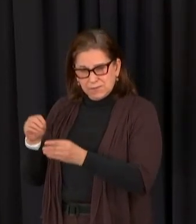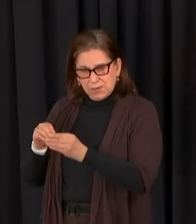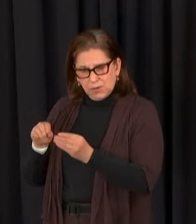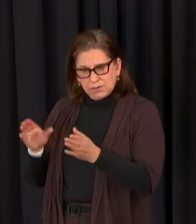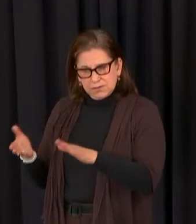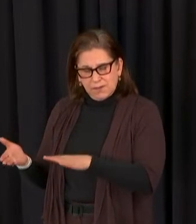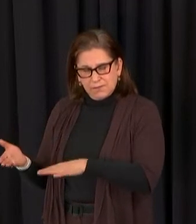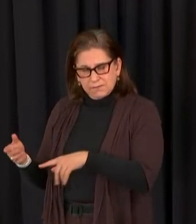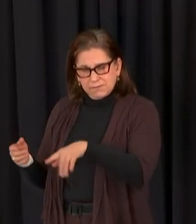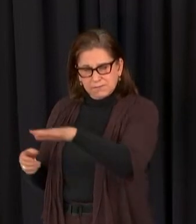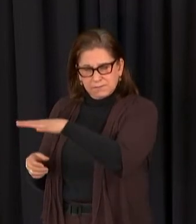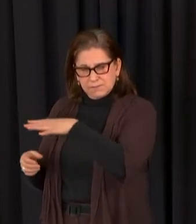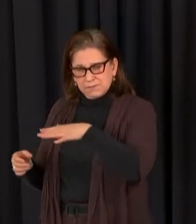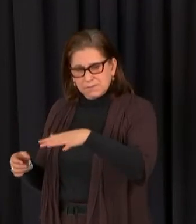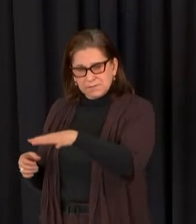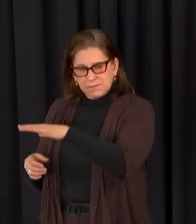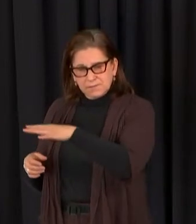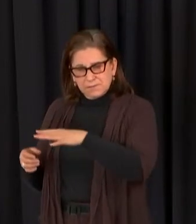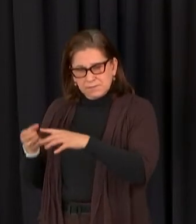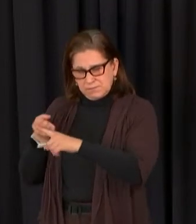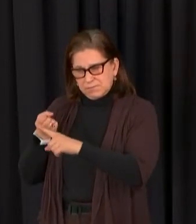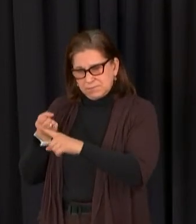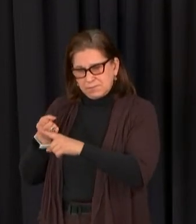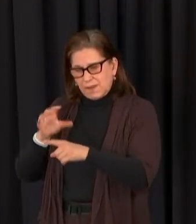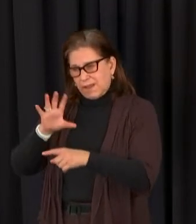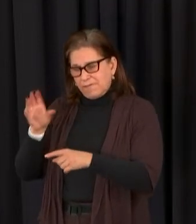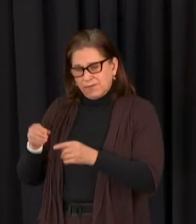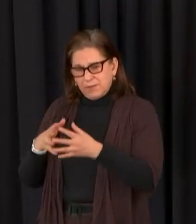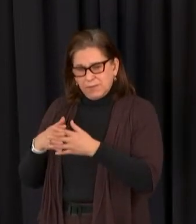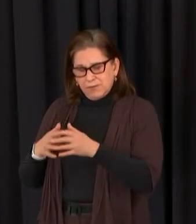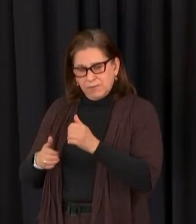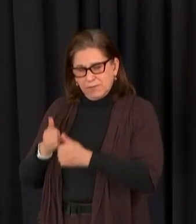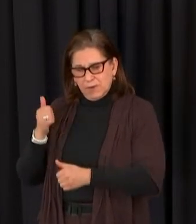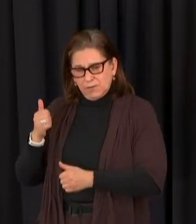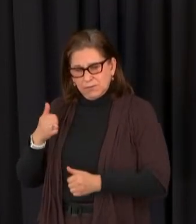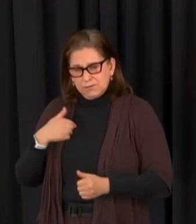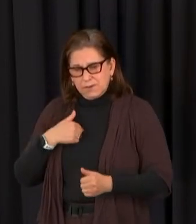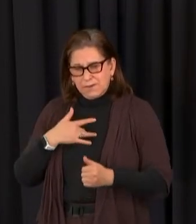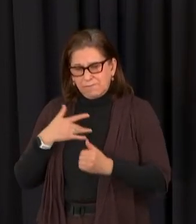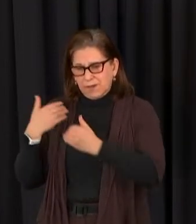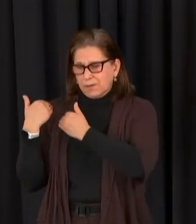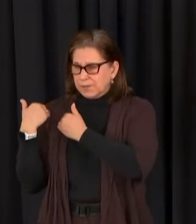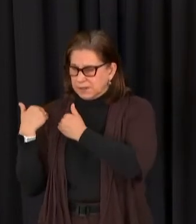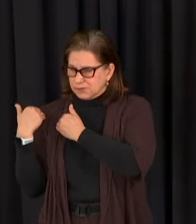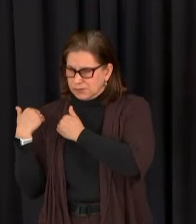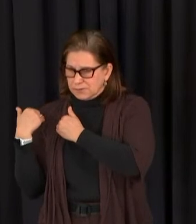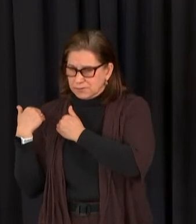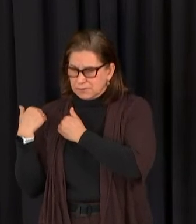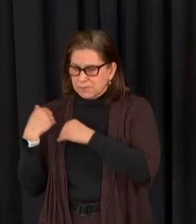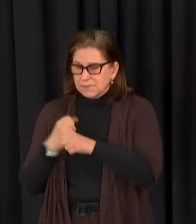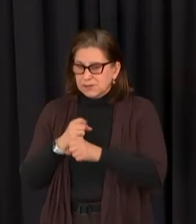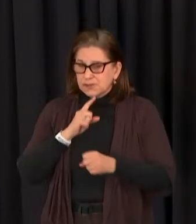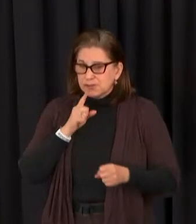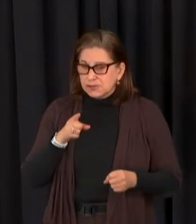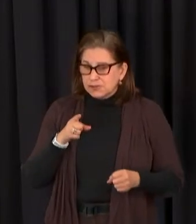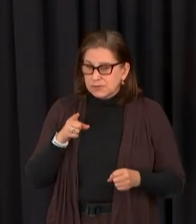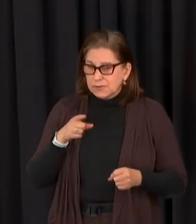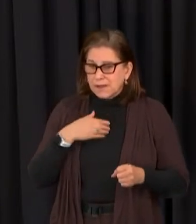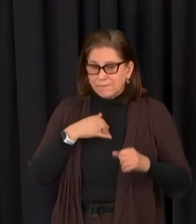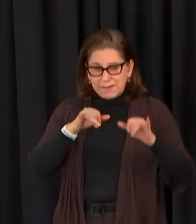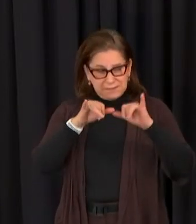particularly hitting African Americans. So we have an obligation to make sure that we have a